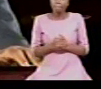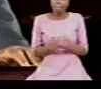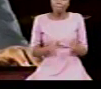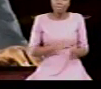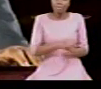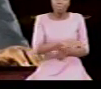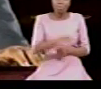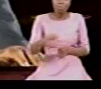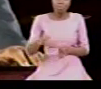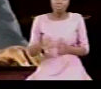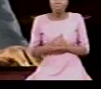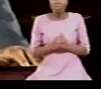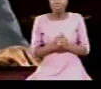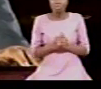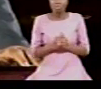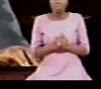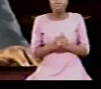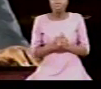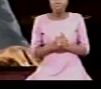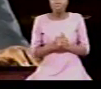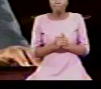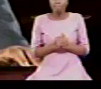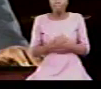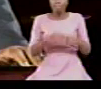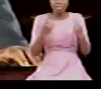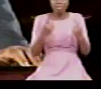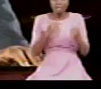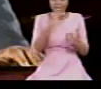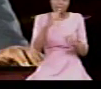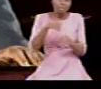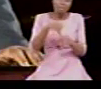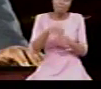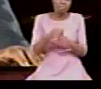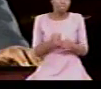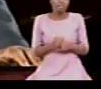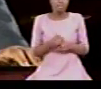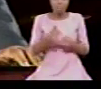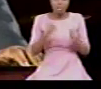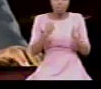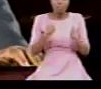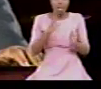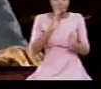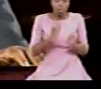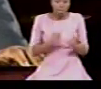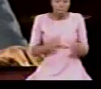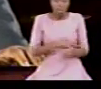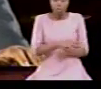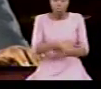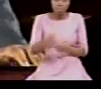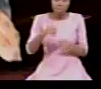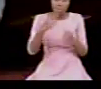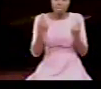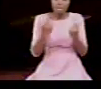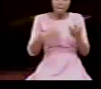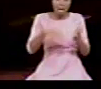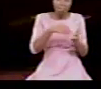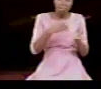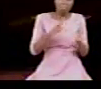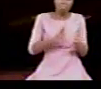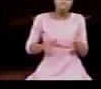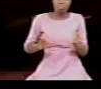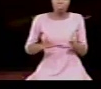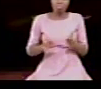poison. Sin is poisonous. You're sowing sin, even among your children. You quarrel with